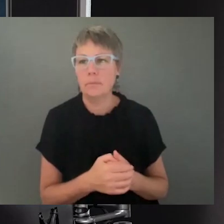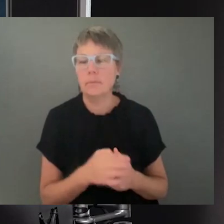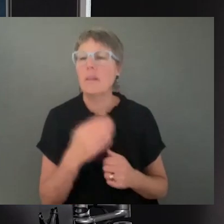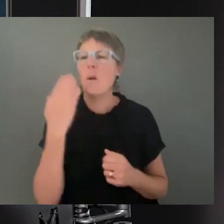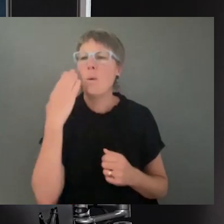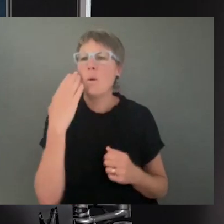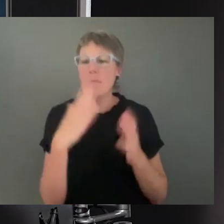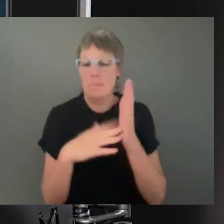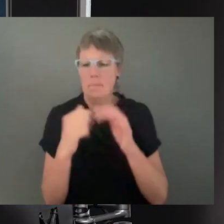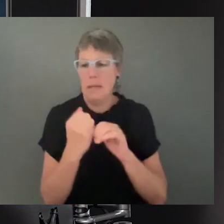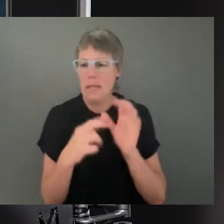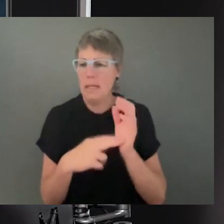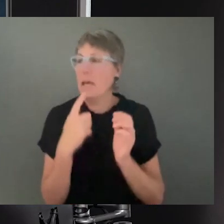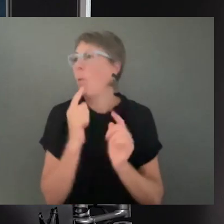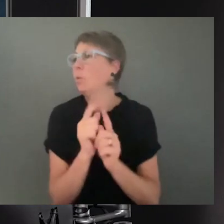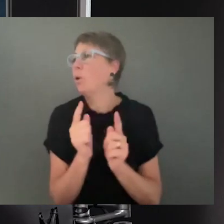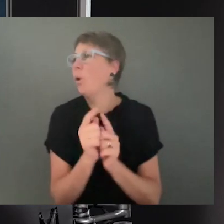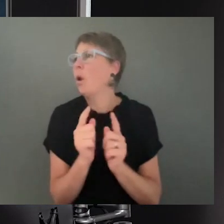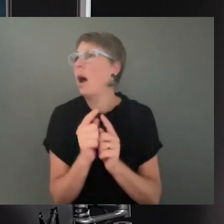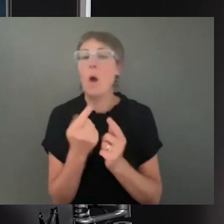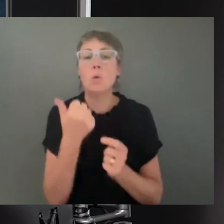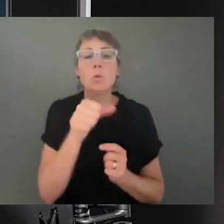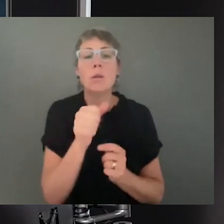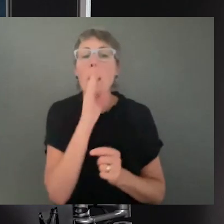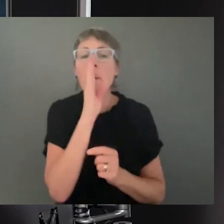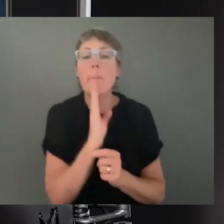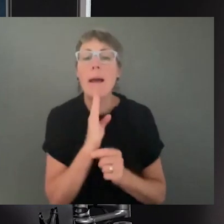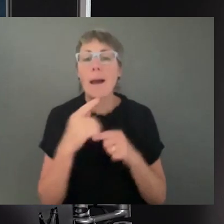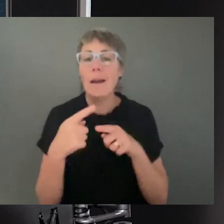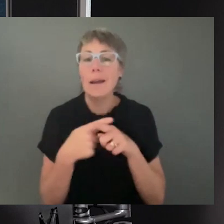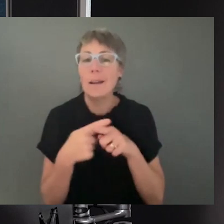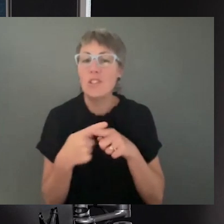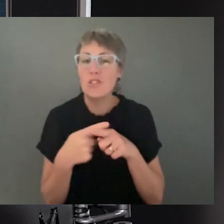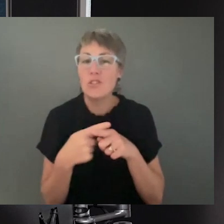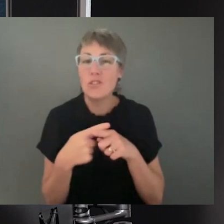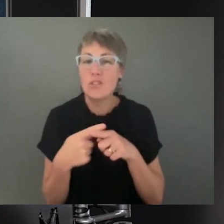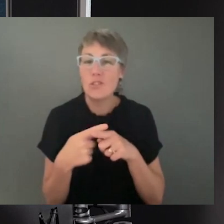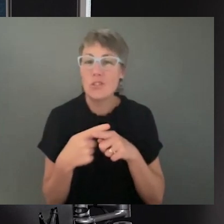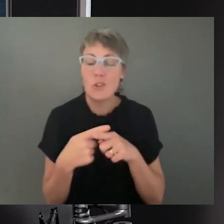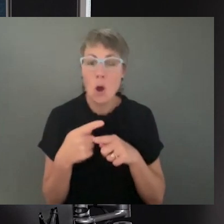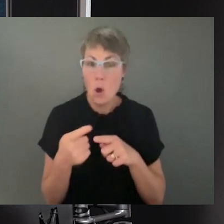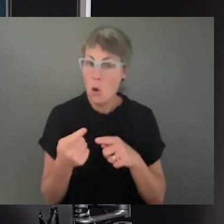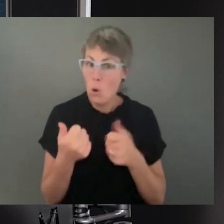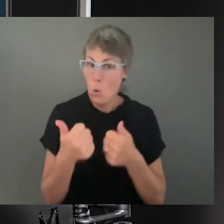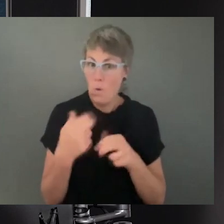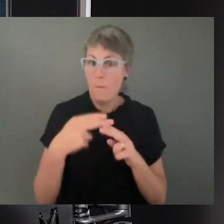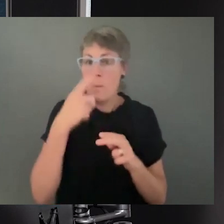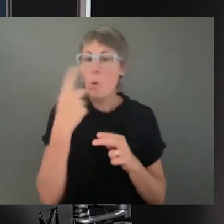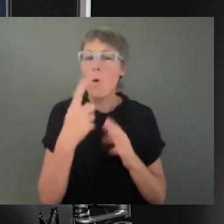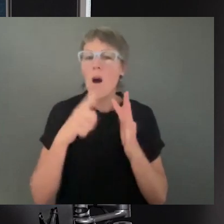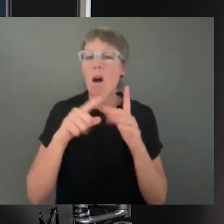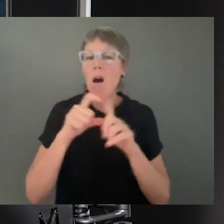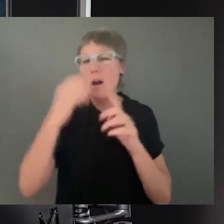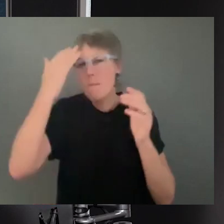able to provide information in plain language or in easy read. It's not just useful for